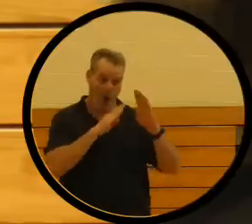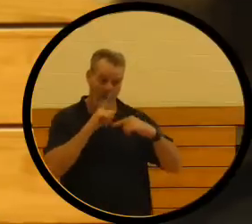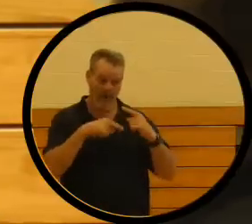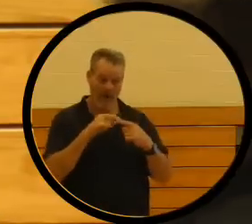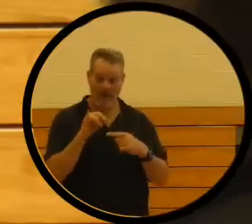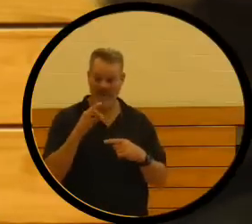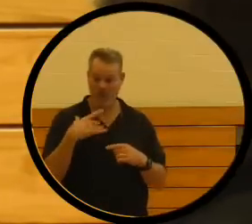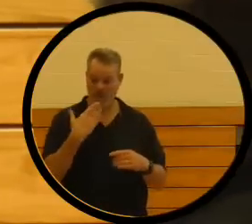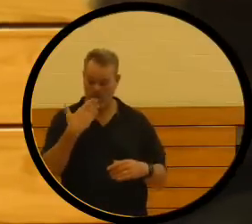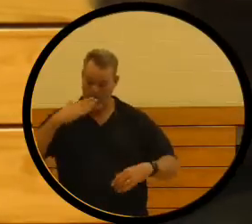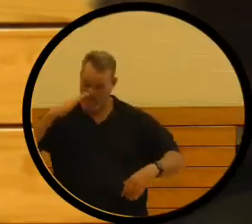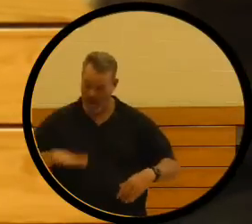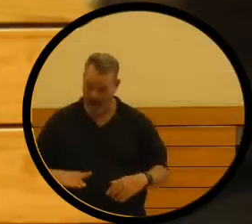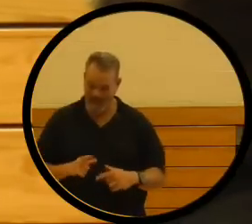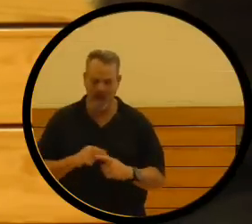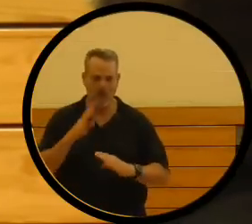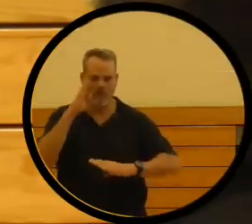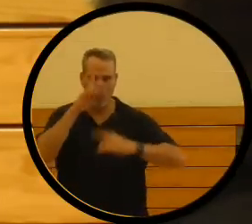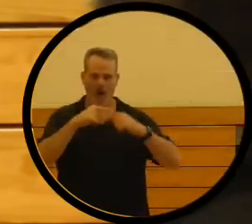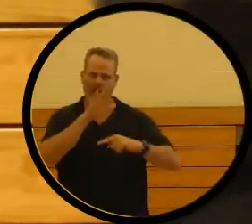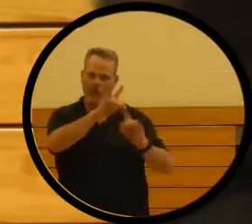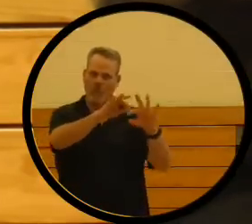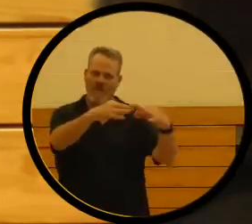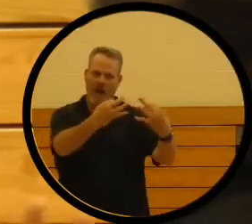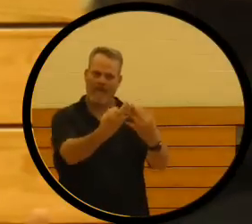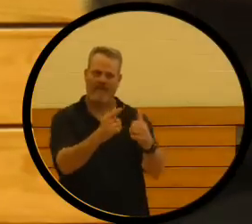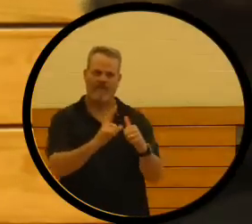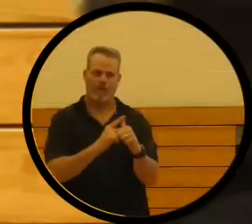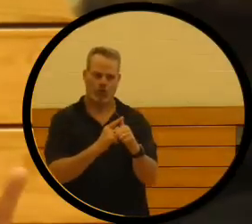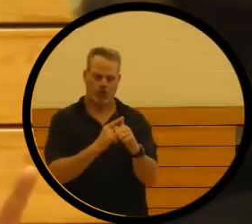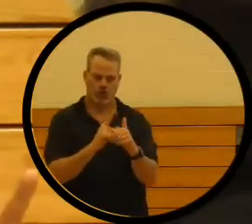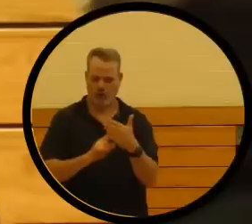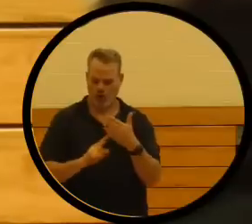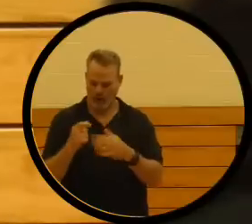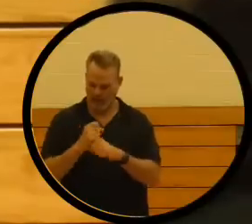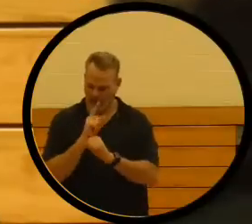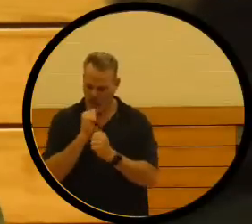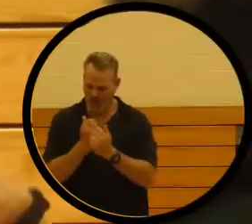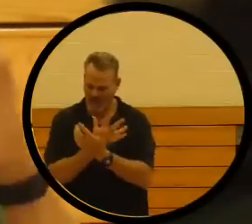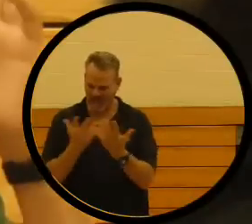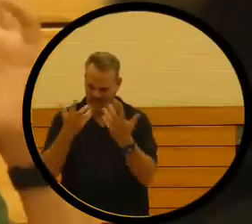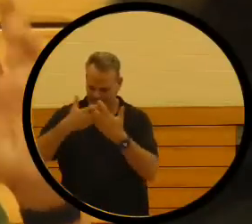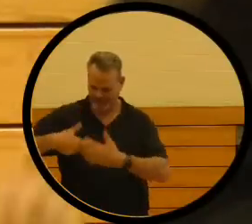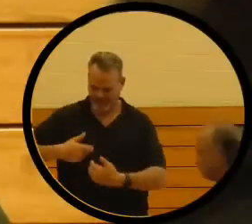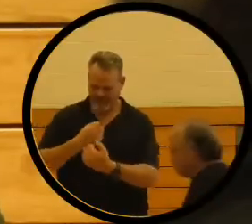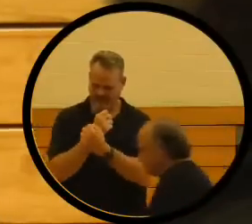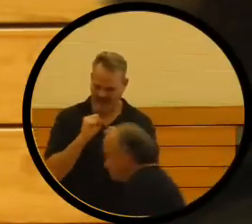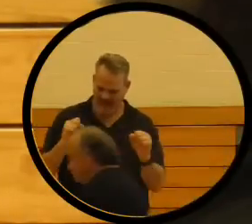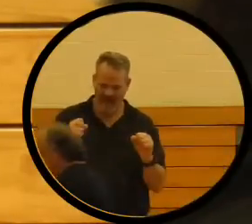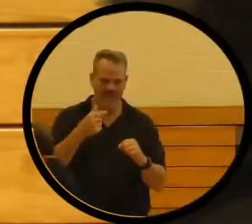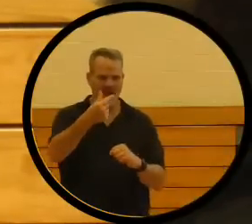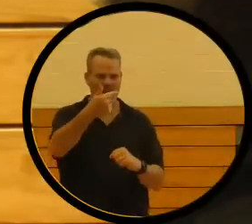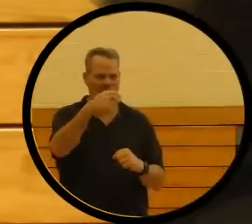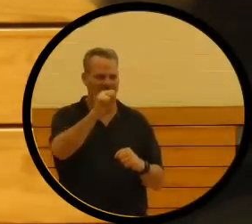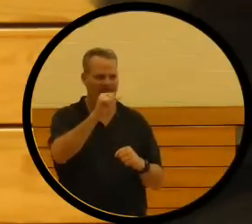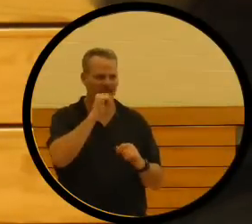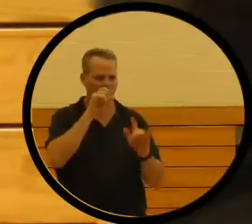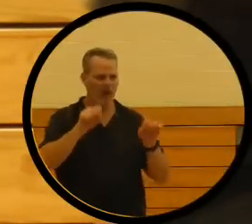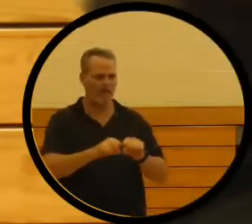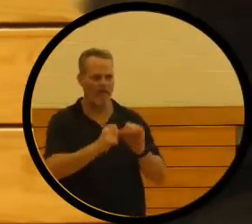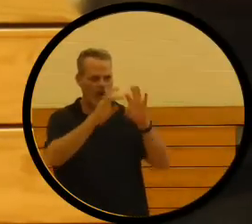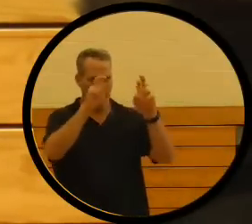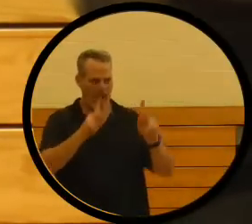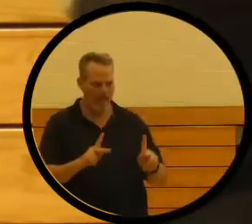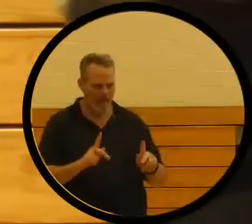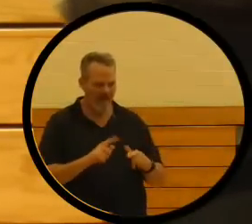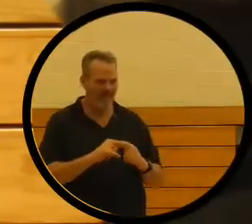got a bad one, you can worry about you and your Ohana first. You can check to make sure everything's safe. Your gas lines haven't been blown out, and you